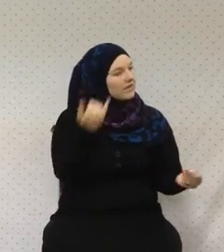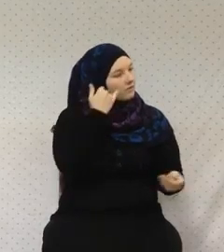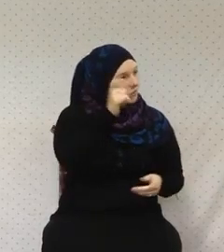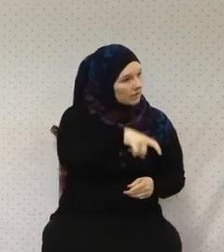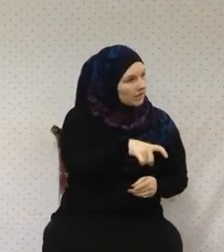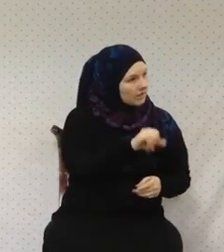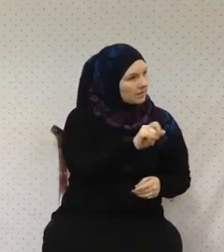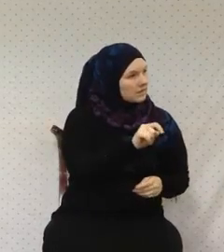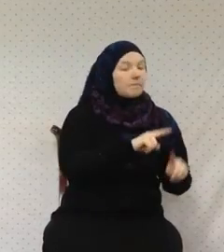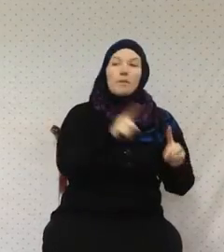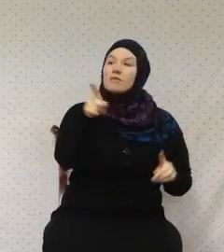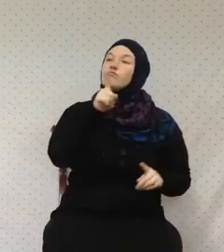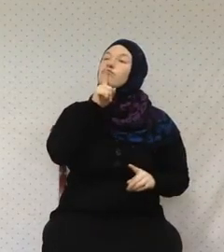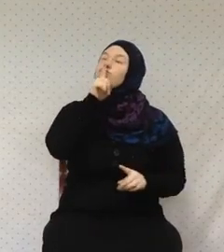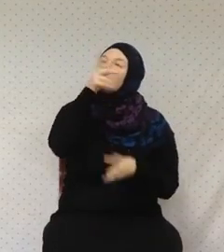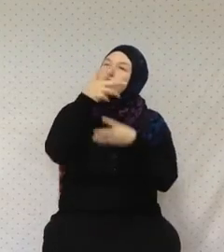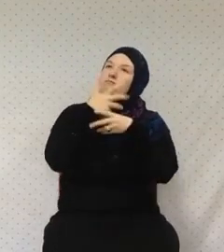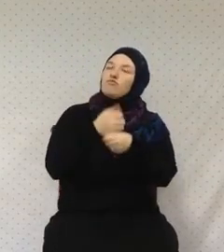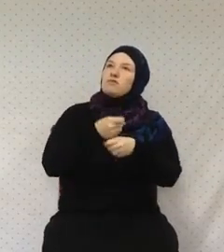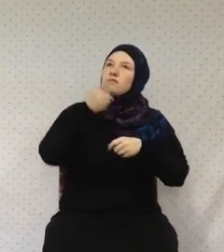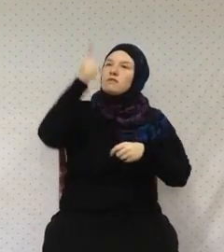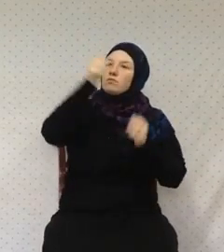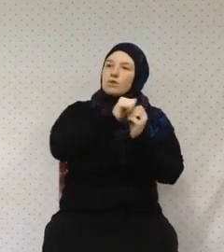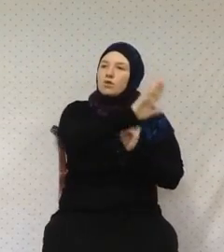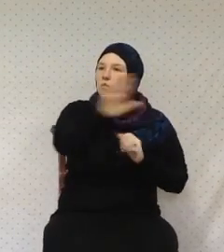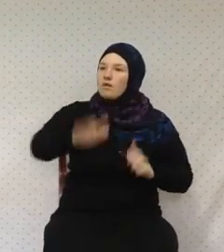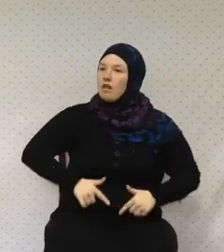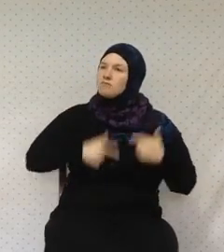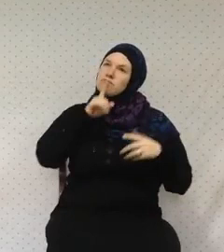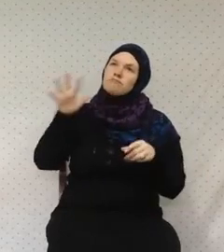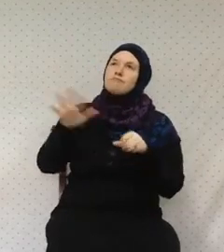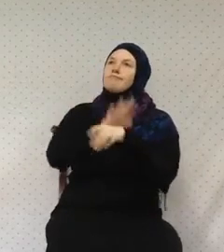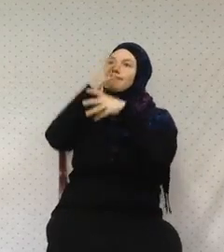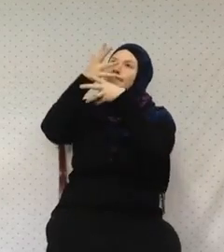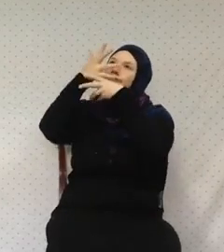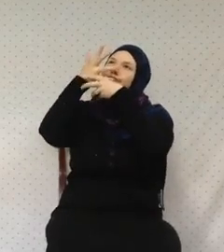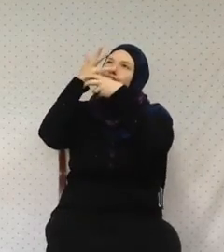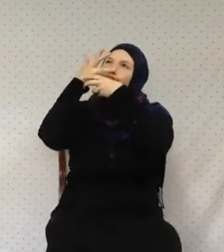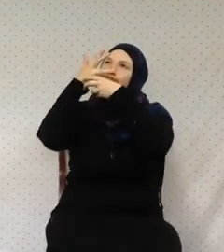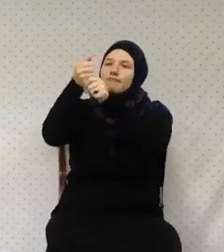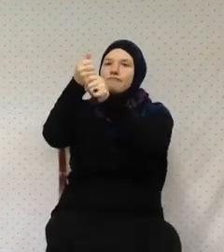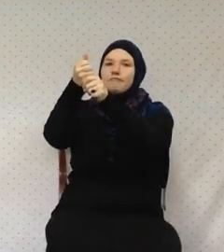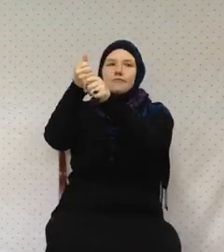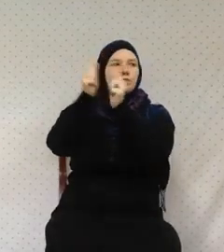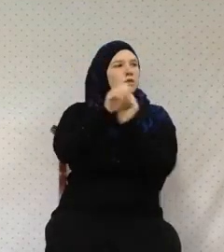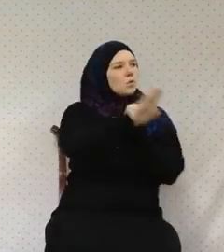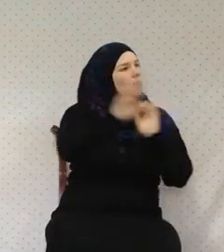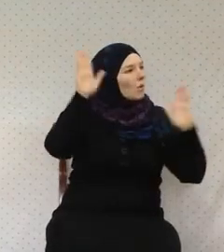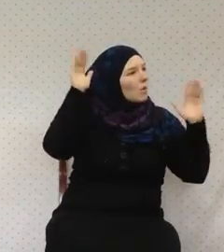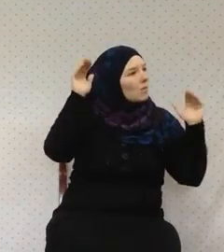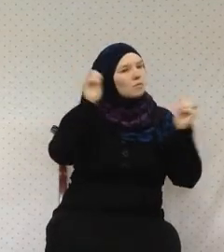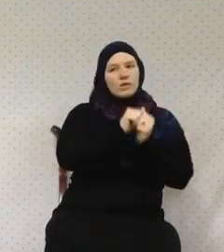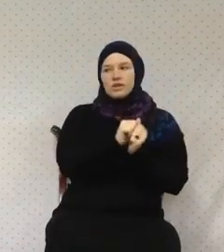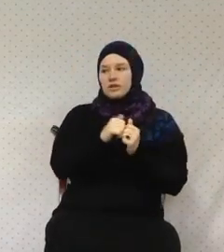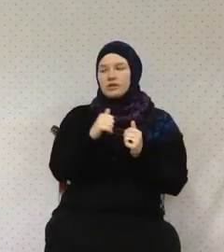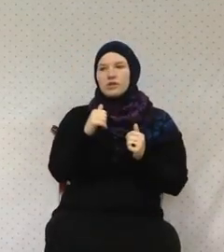to Him, if you trust Him with your life, with your position, with your hopes, with